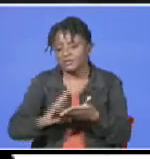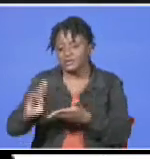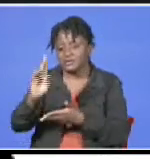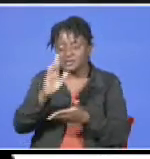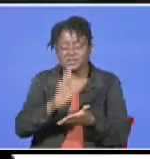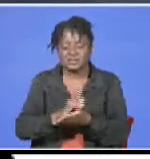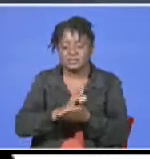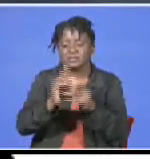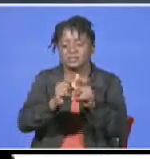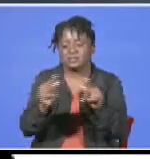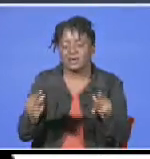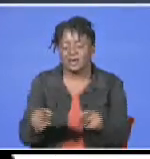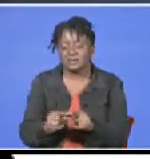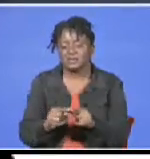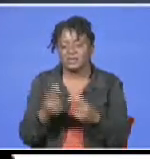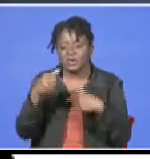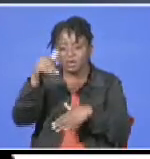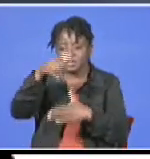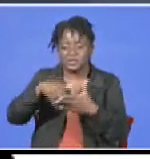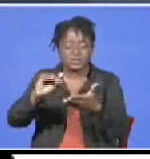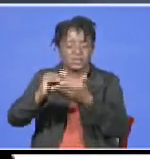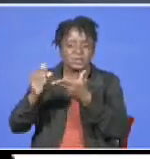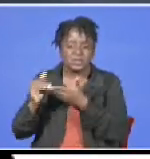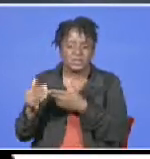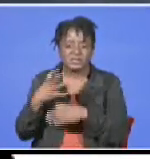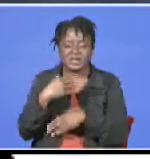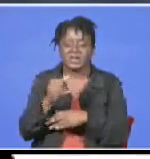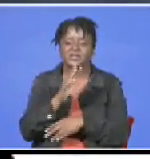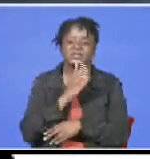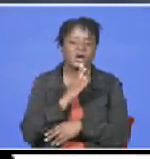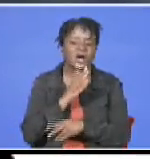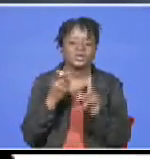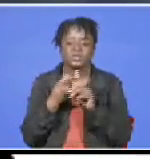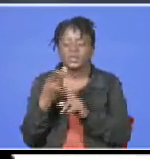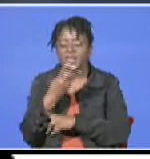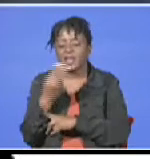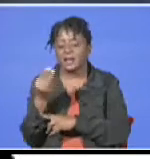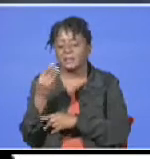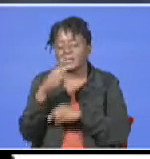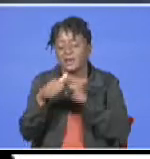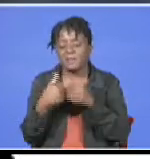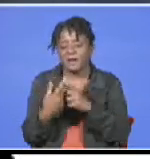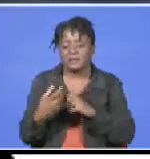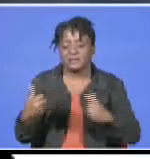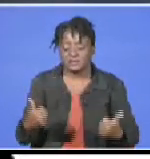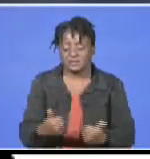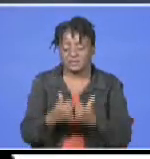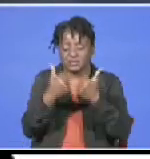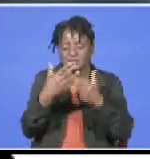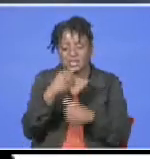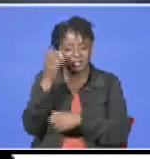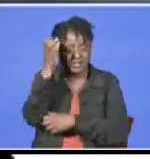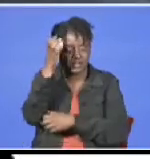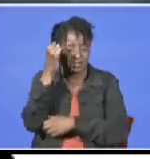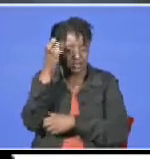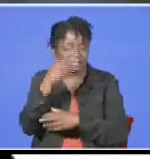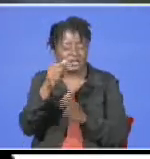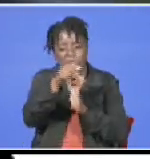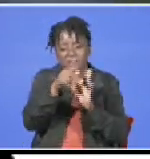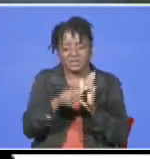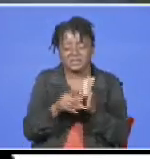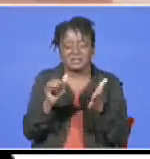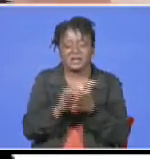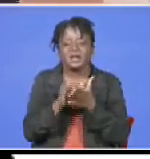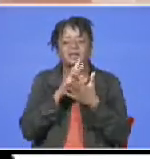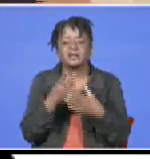campus, go into these communities and talk to them about the issues and concerns and policies that matter